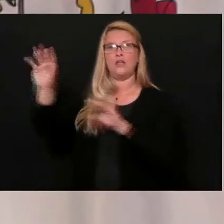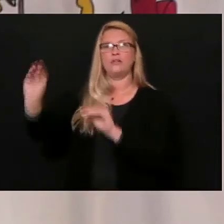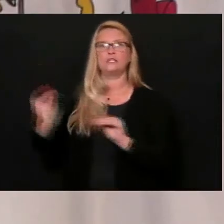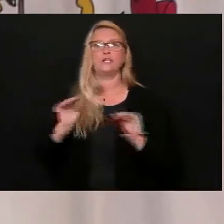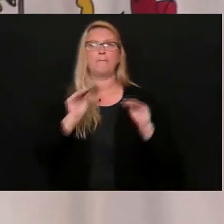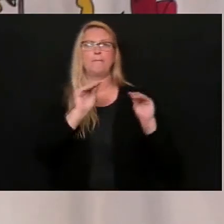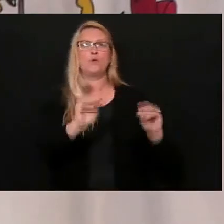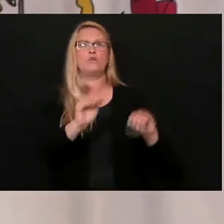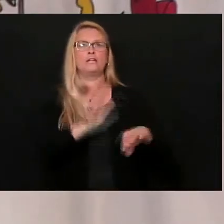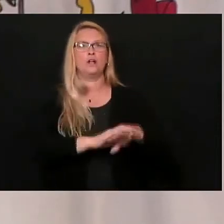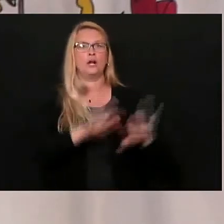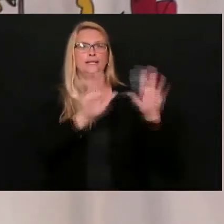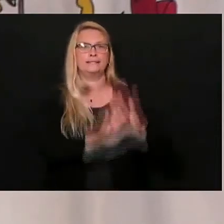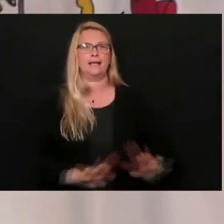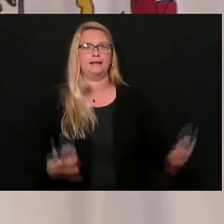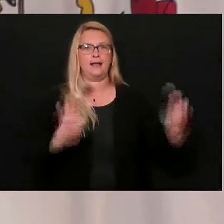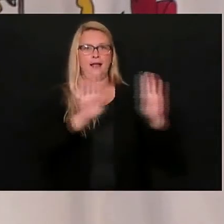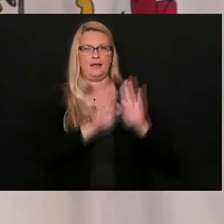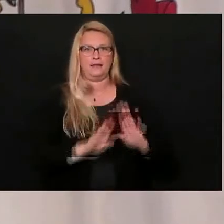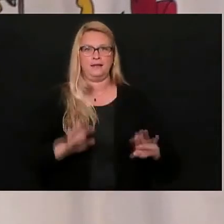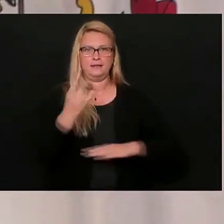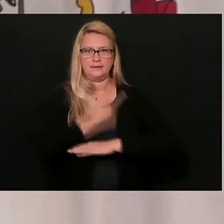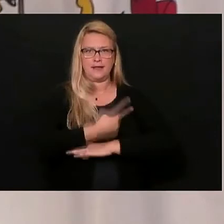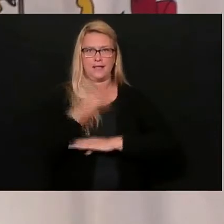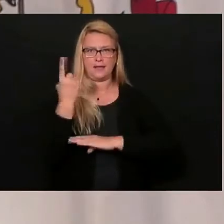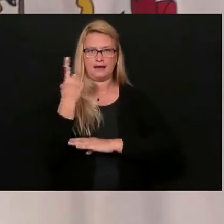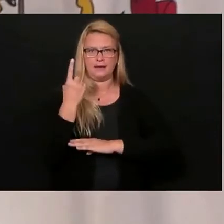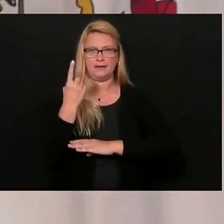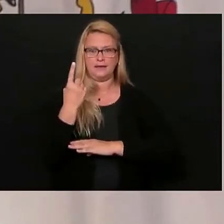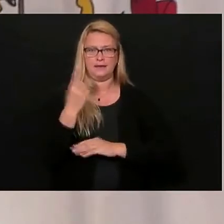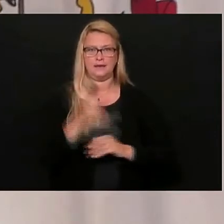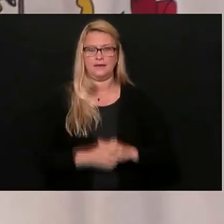Sunday date. Well, and their